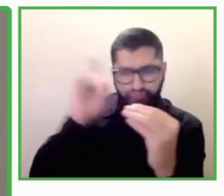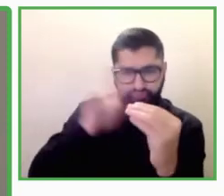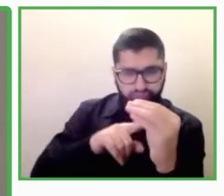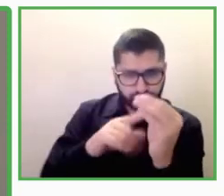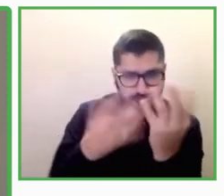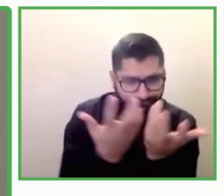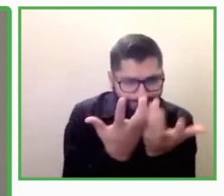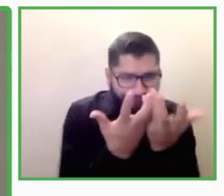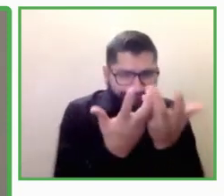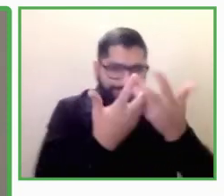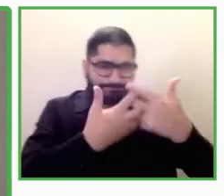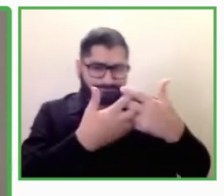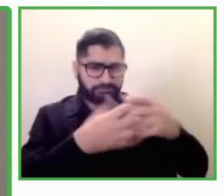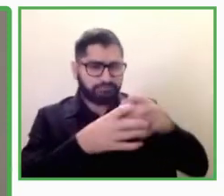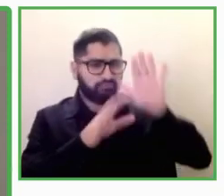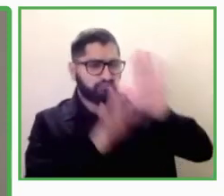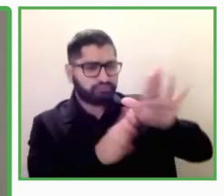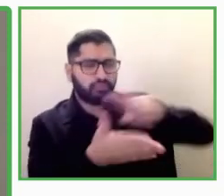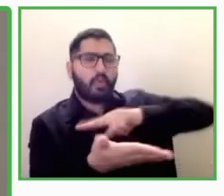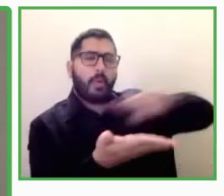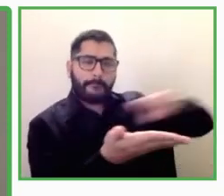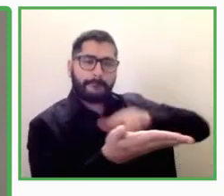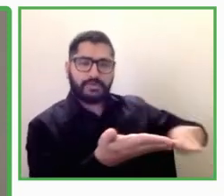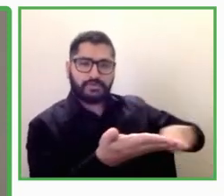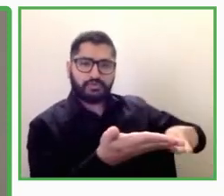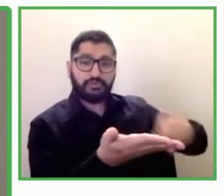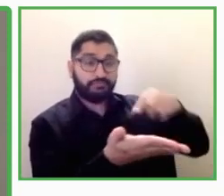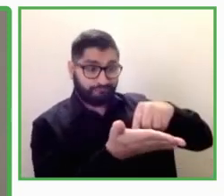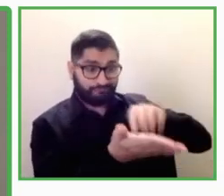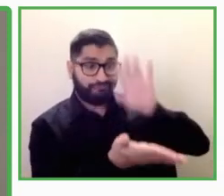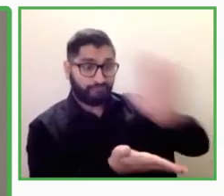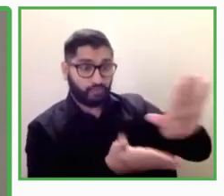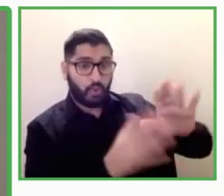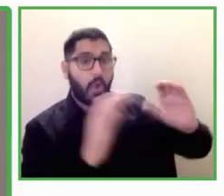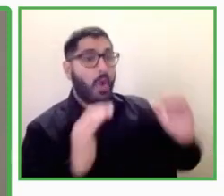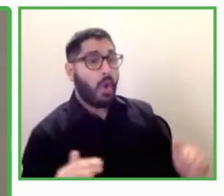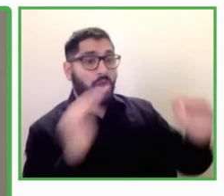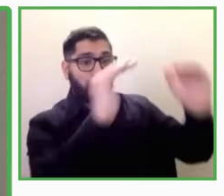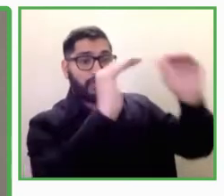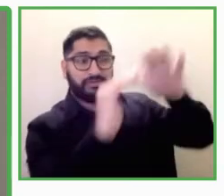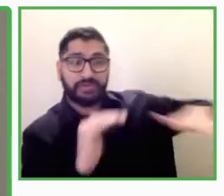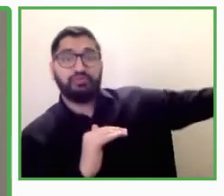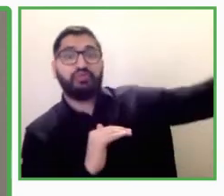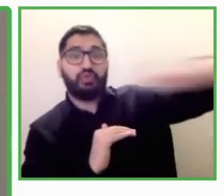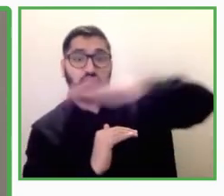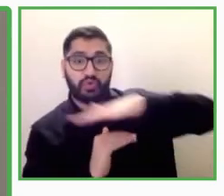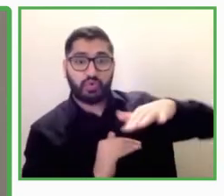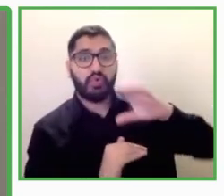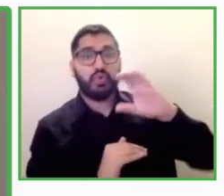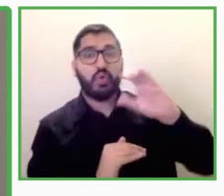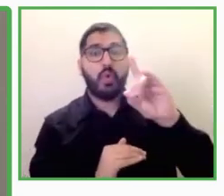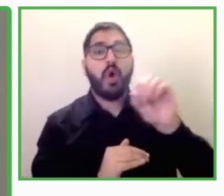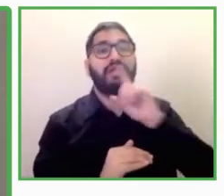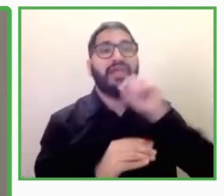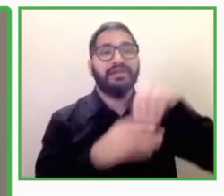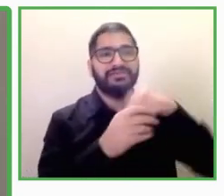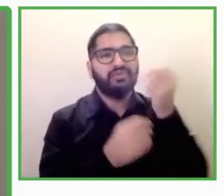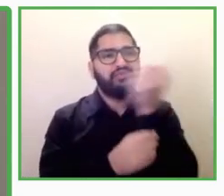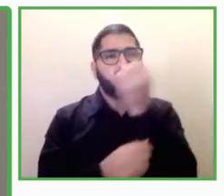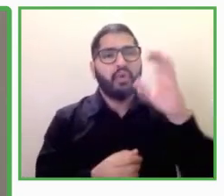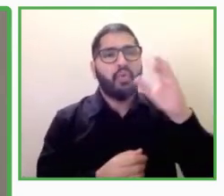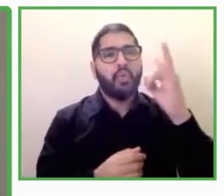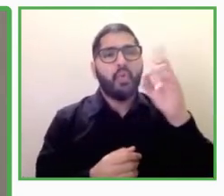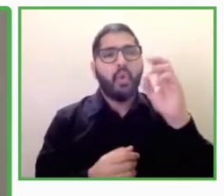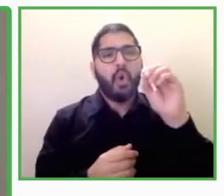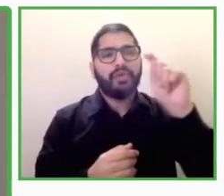that those mechanisms, as quotas and fiscal aspects that support companies